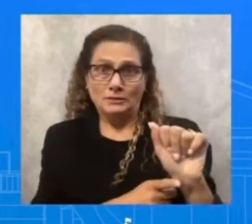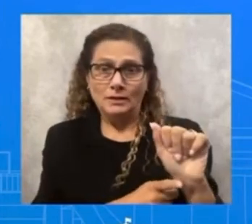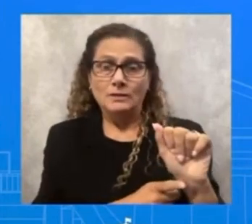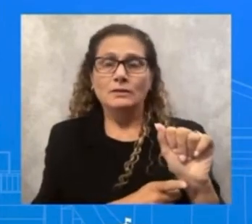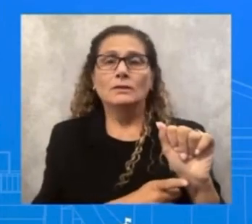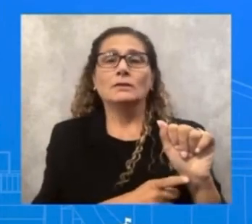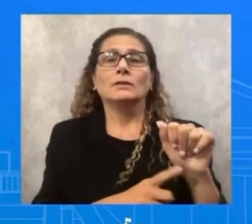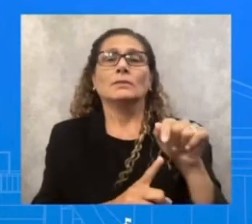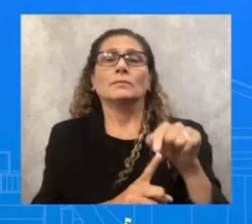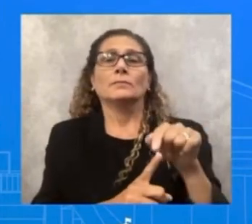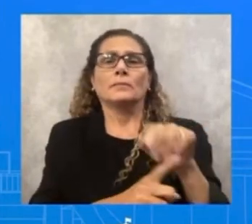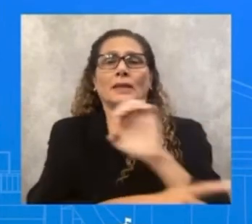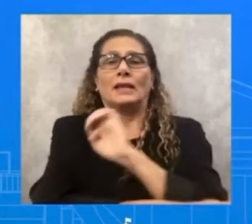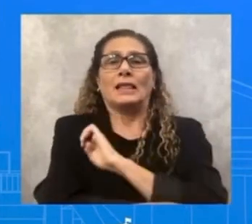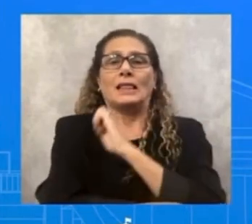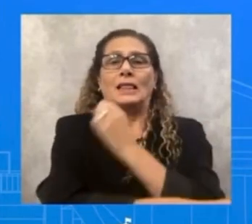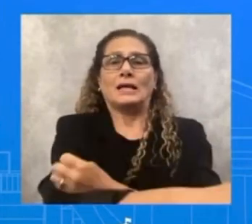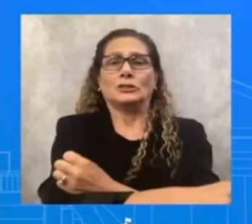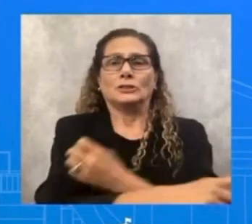old Weirton steel plant,